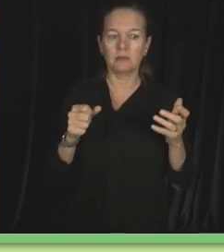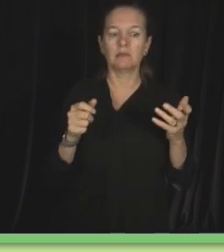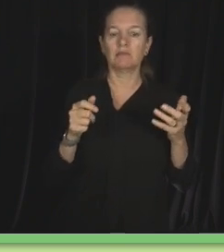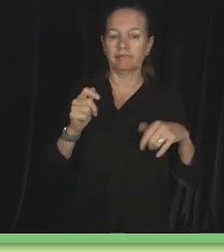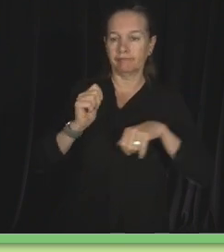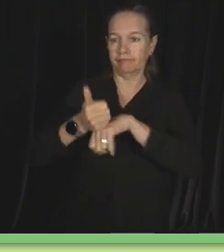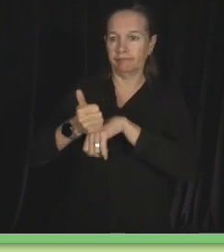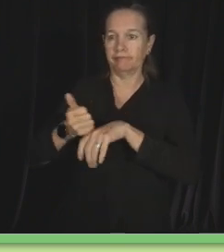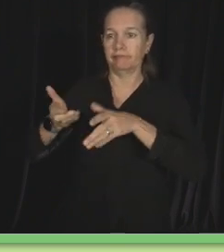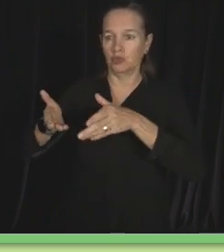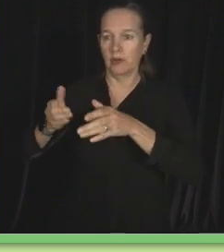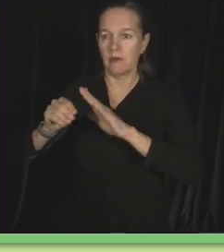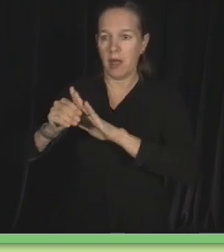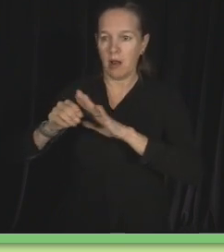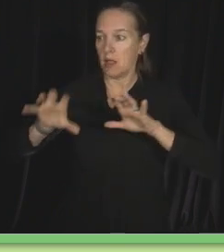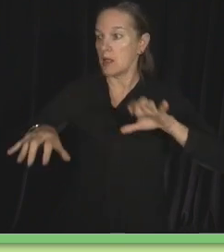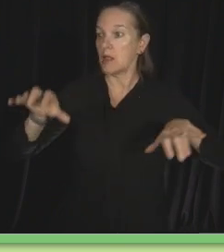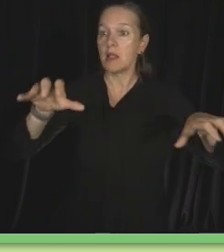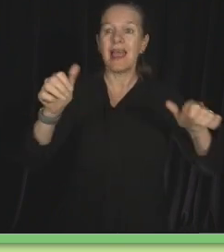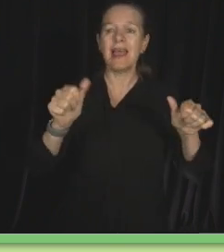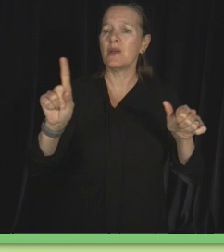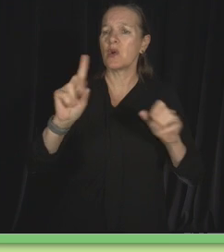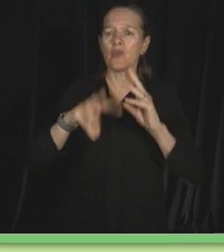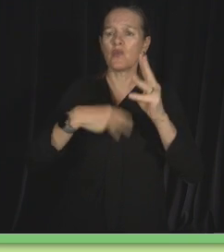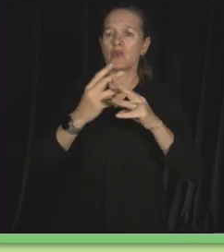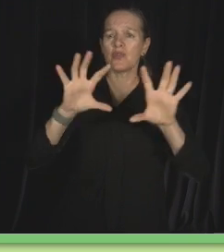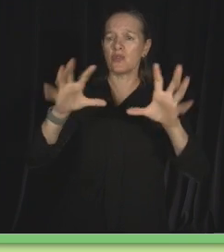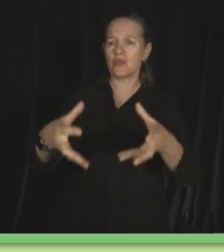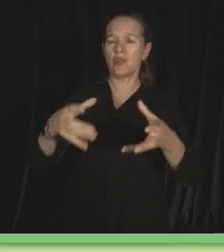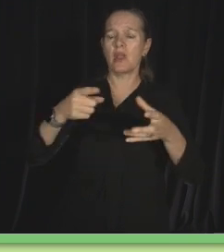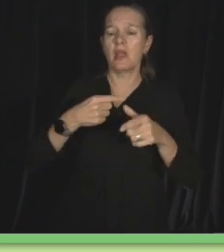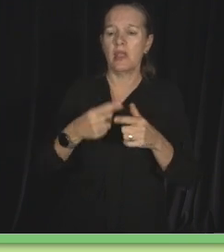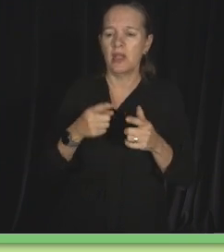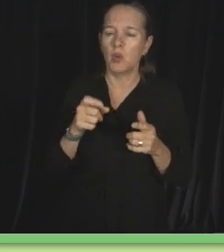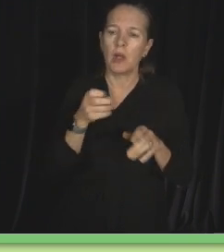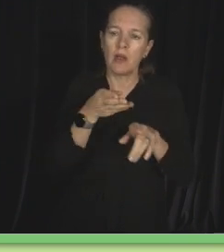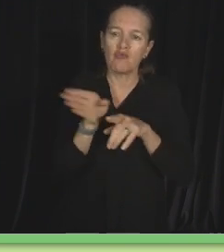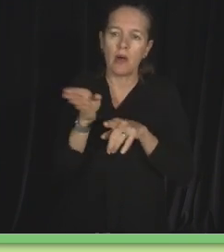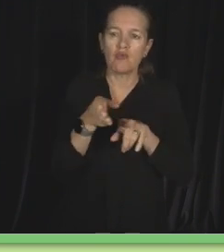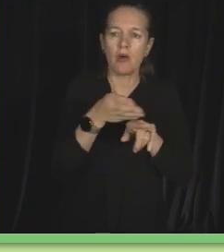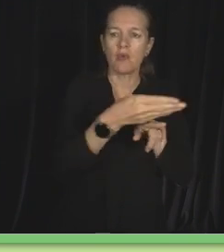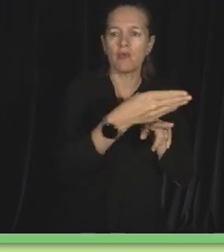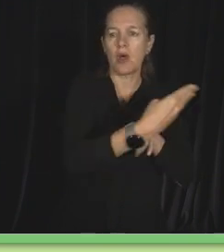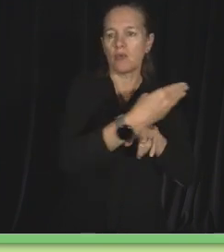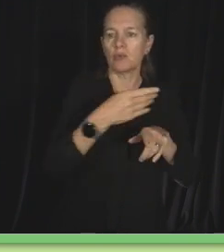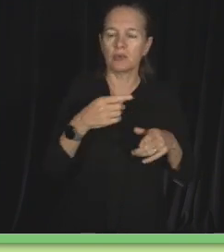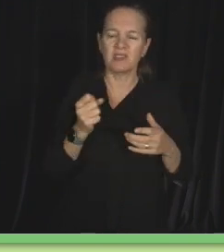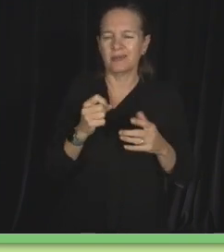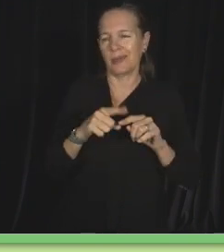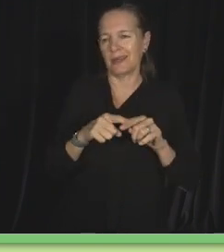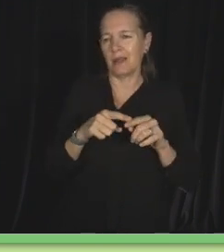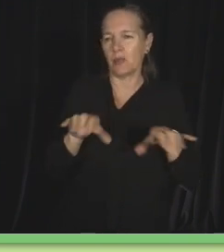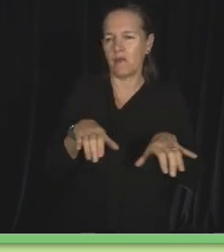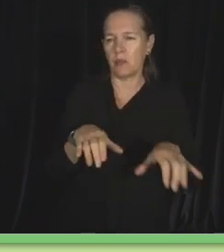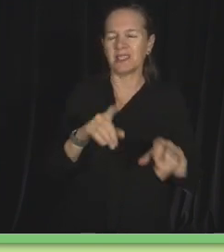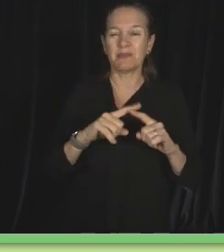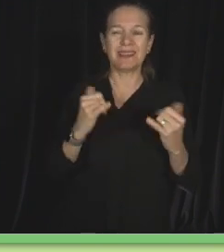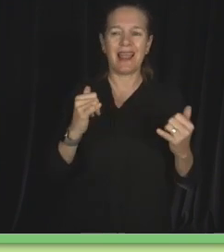anywhere in the world, and route to them efficiently based on metrics like performance, for example. But let's take a look at what this looks like in